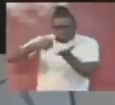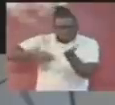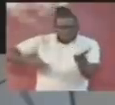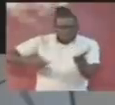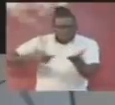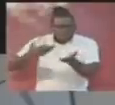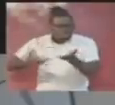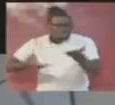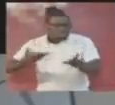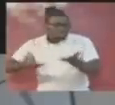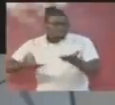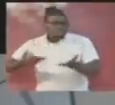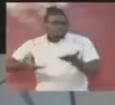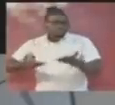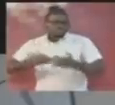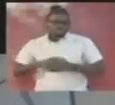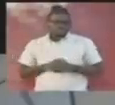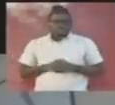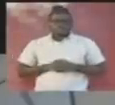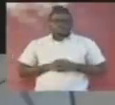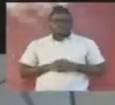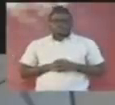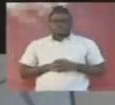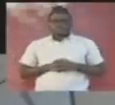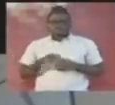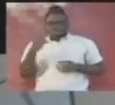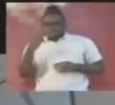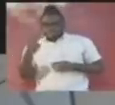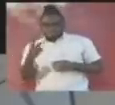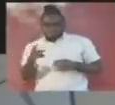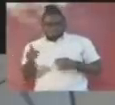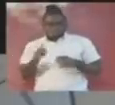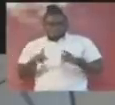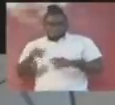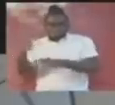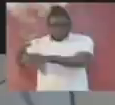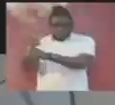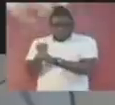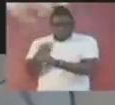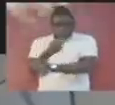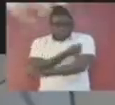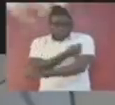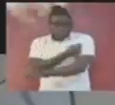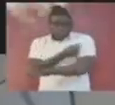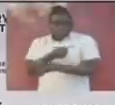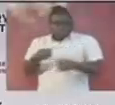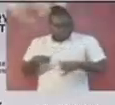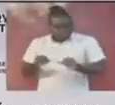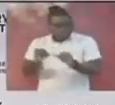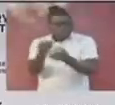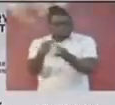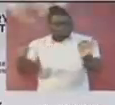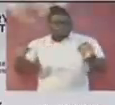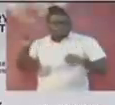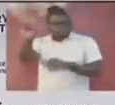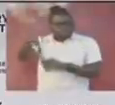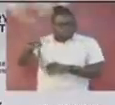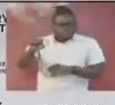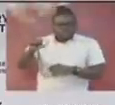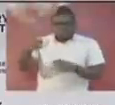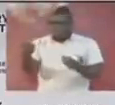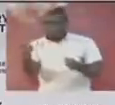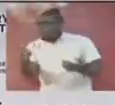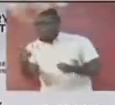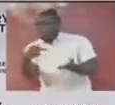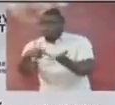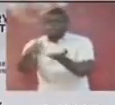in which people get access to the vaccines, or will it be free market? Oh, you mean whether it will be free?